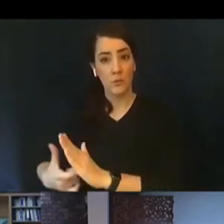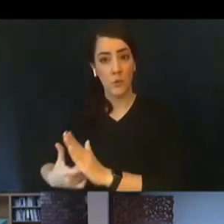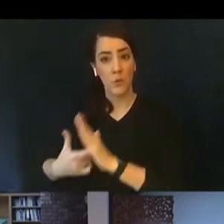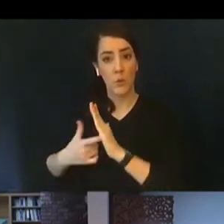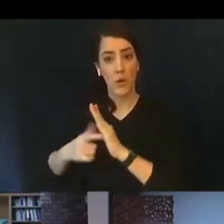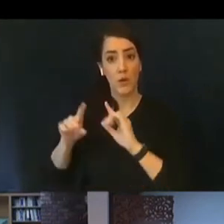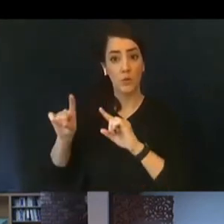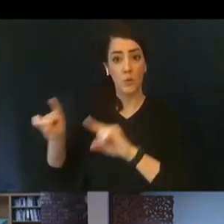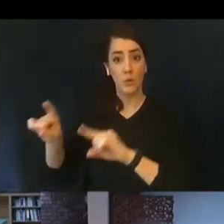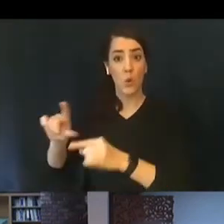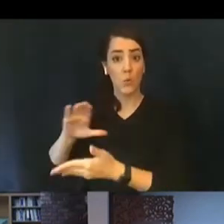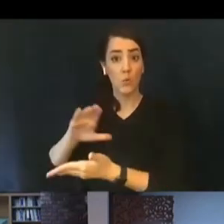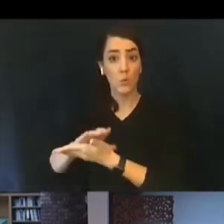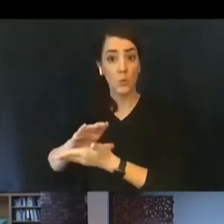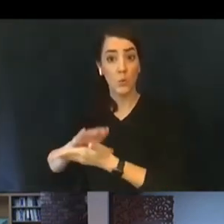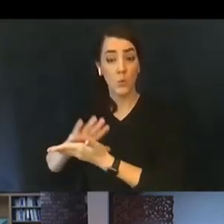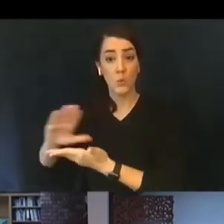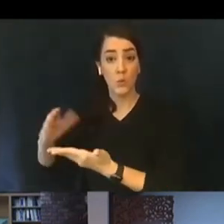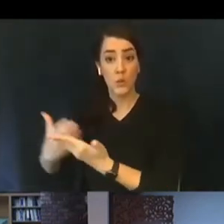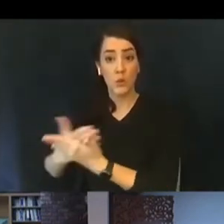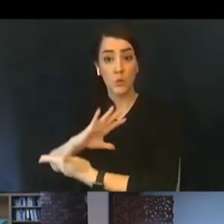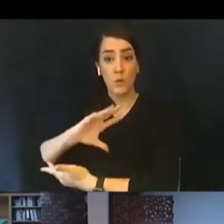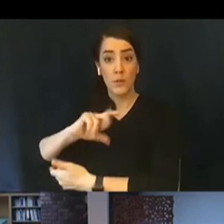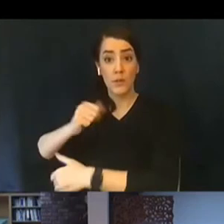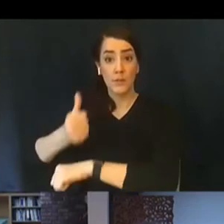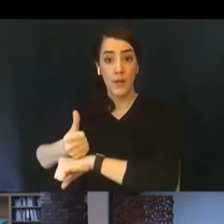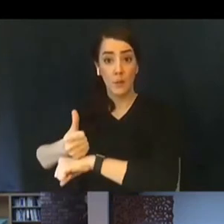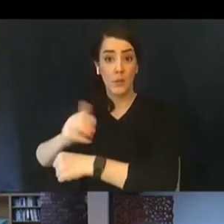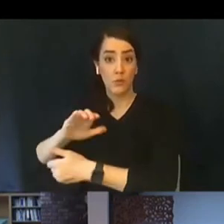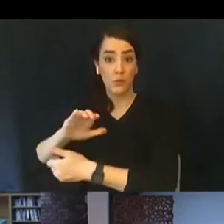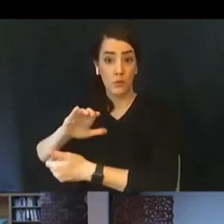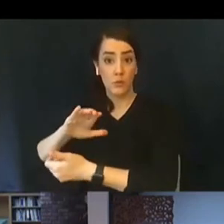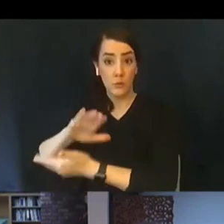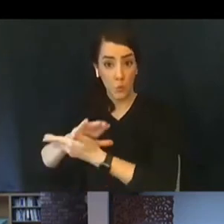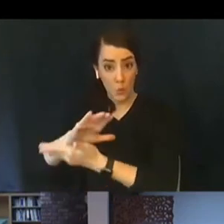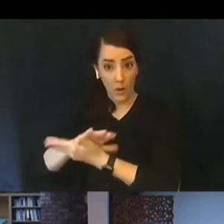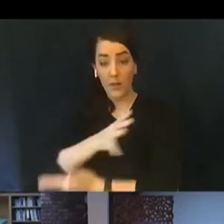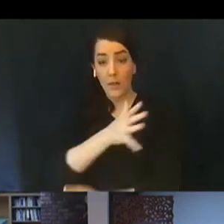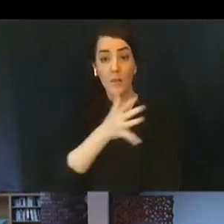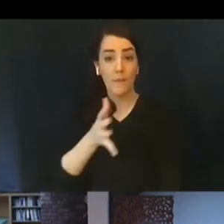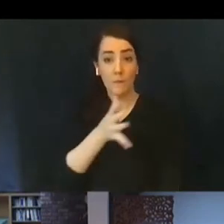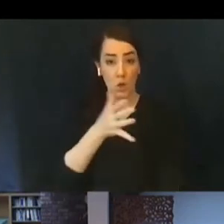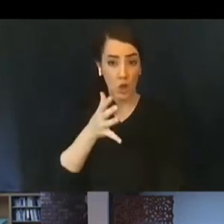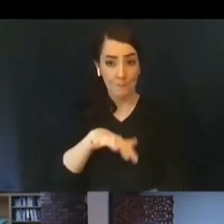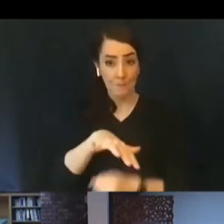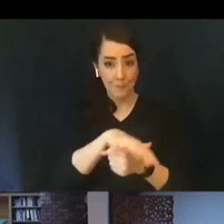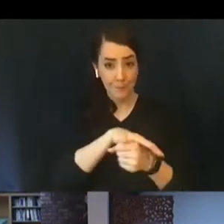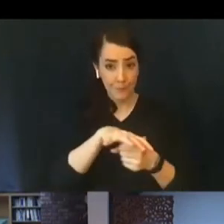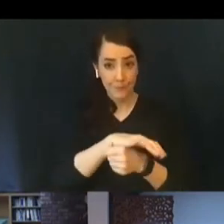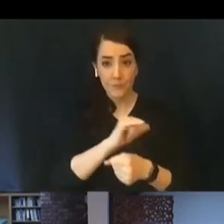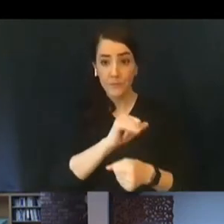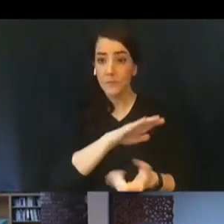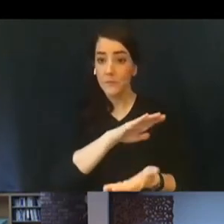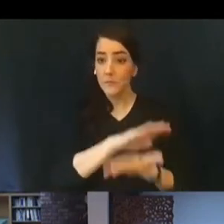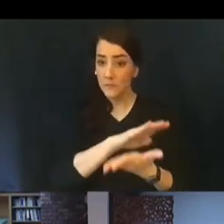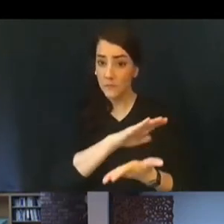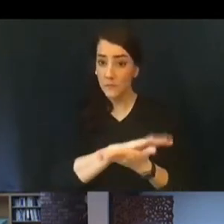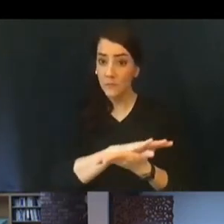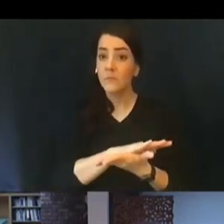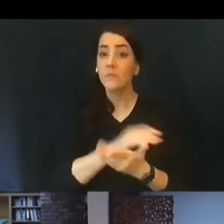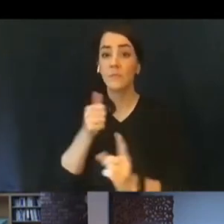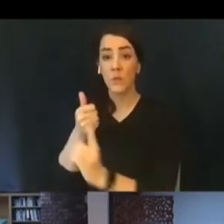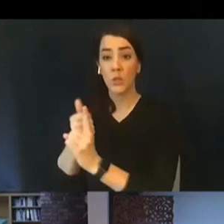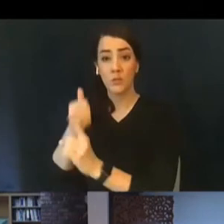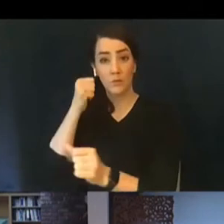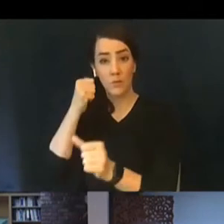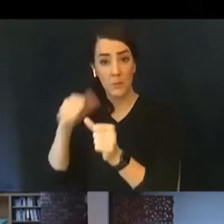newly established school on the Kohols, on the collective farm. And at that school, she remembers very distinctly that there was